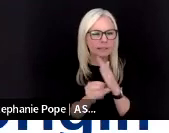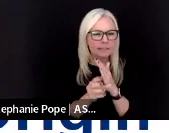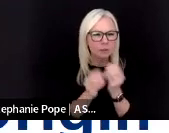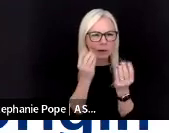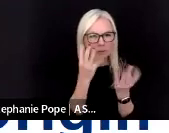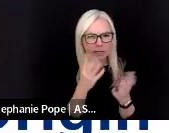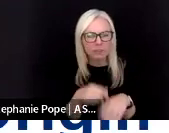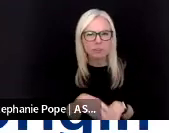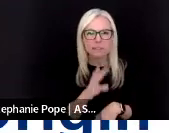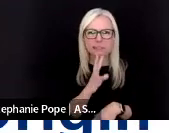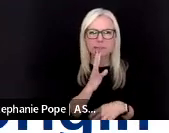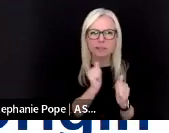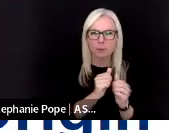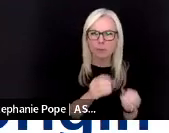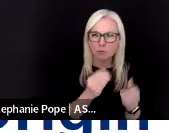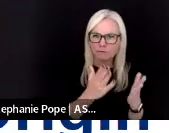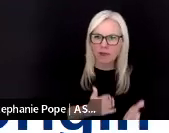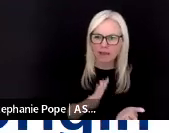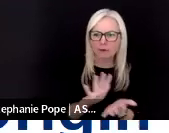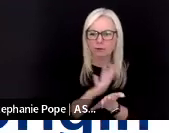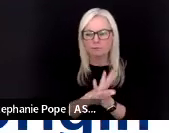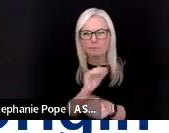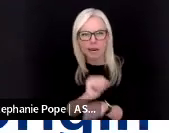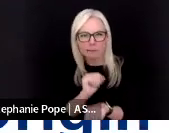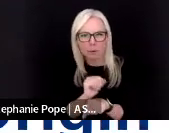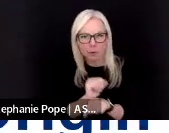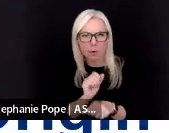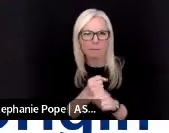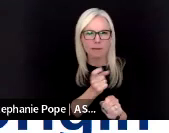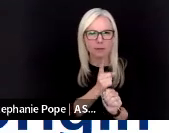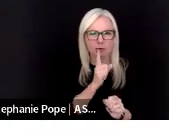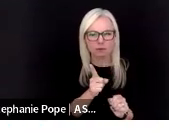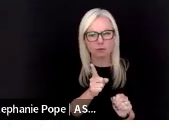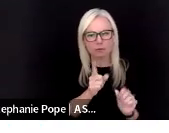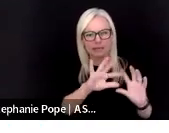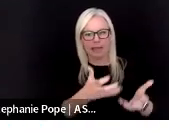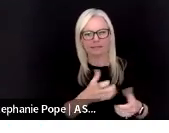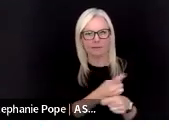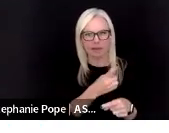with providers, to get paperwork, to ensure that the case is appropriately classified.